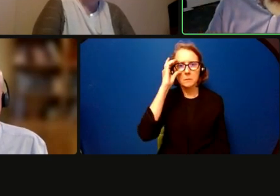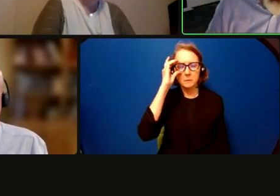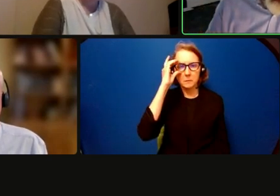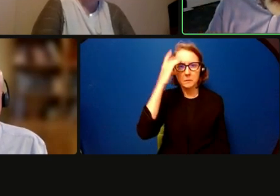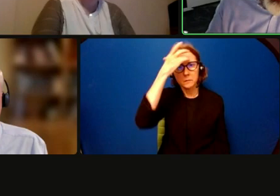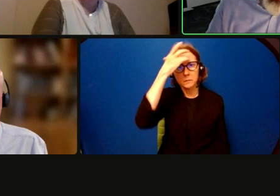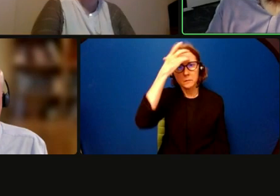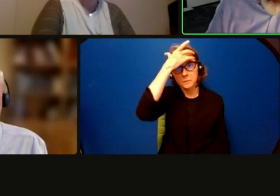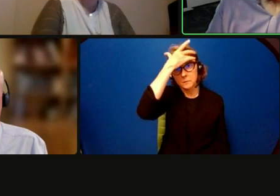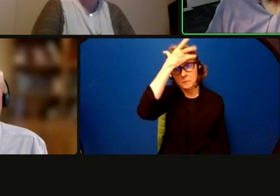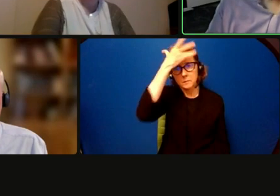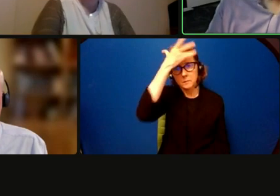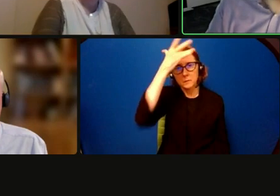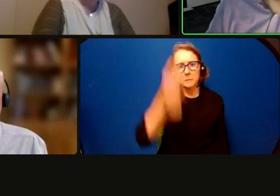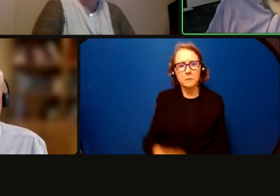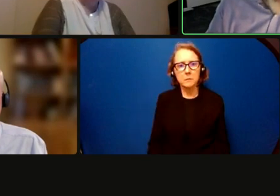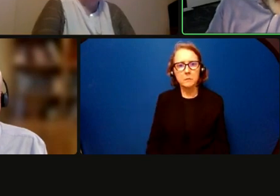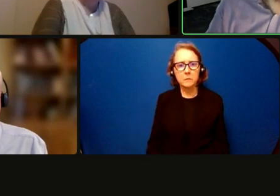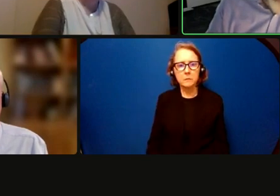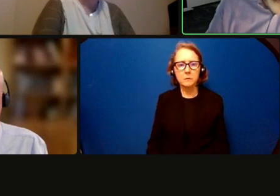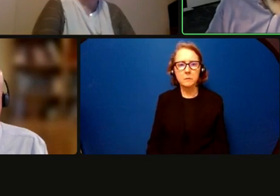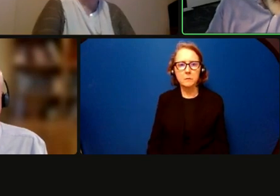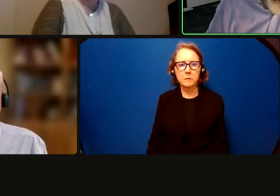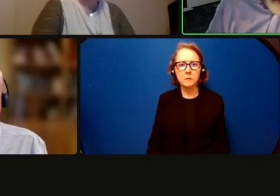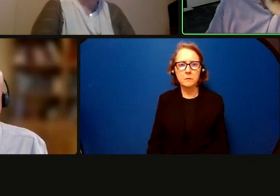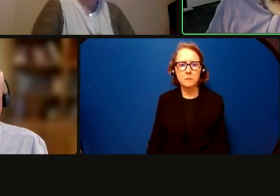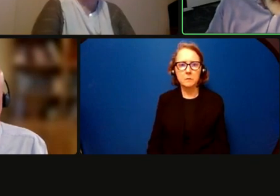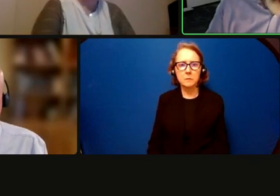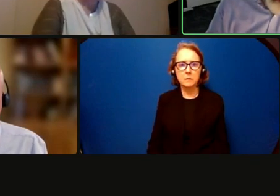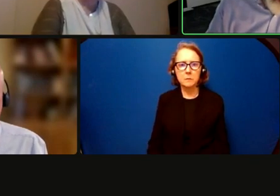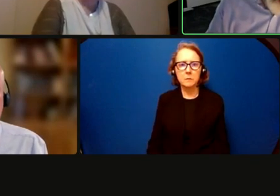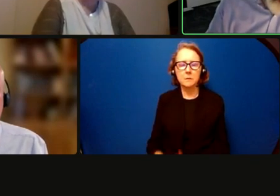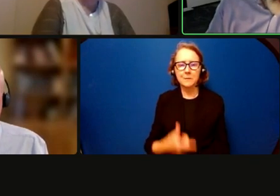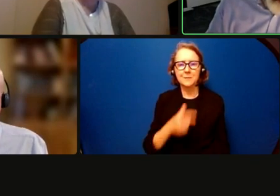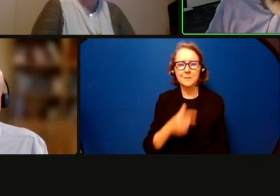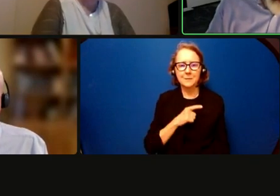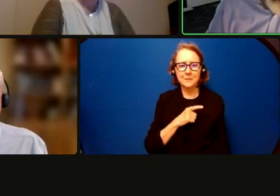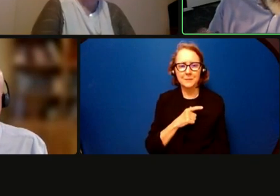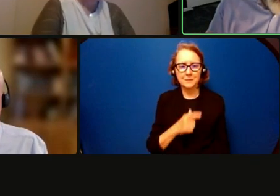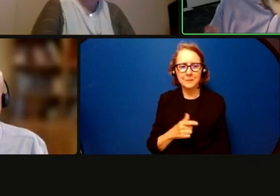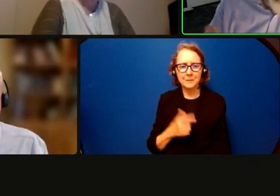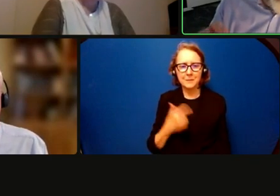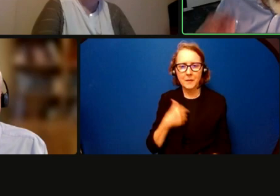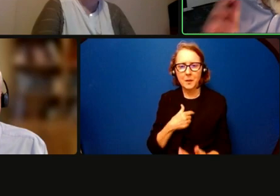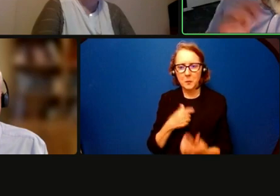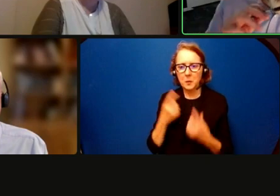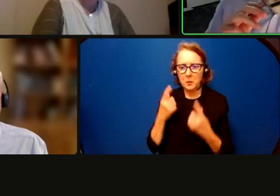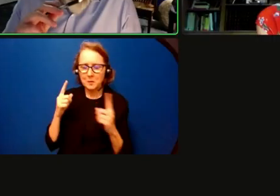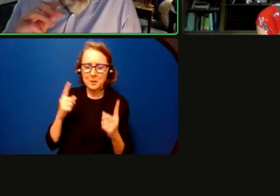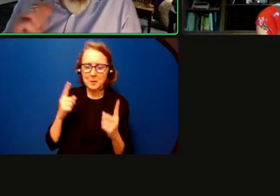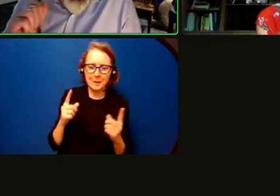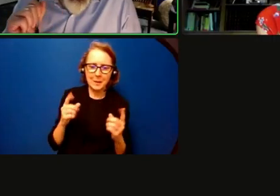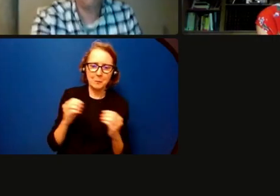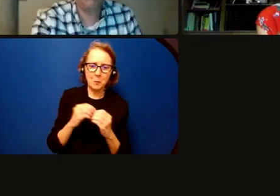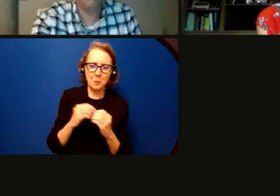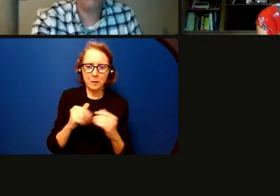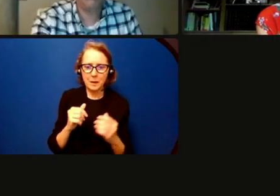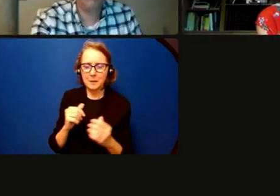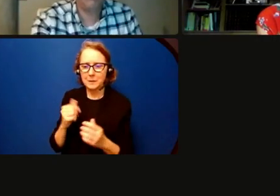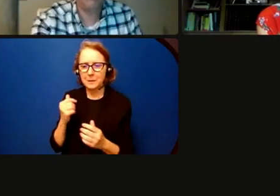us there a lot further down the road towards the place we really want to get to. So thank you for that. Councilor